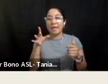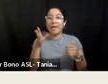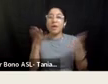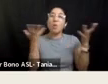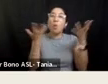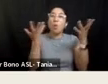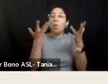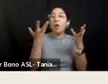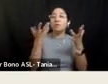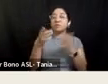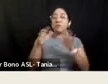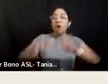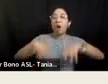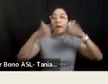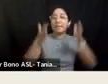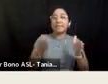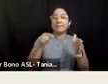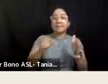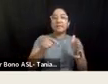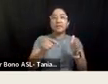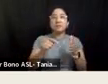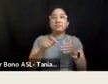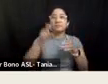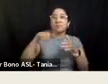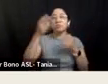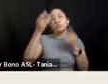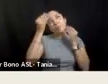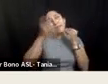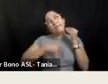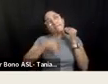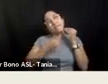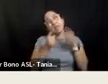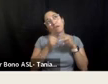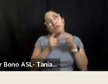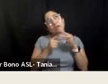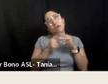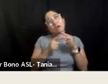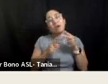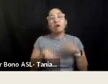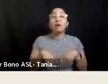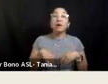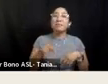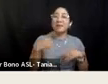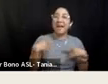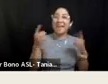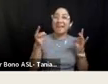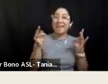making the audience feel? I hate this mentality because you are not